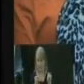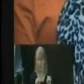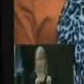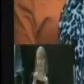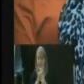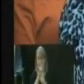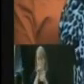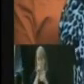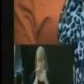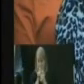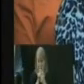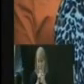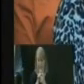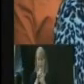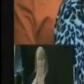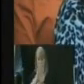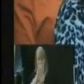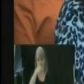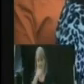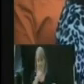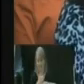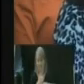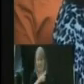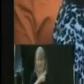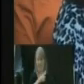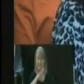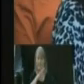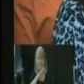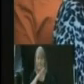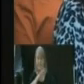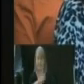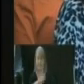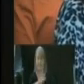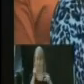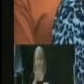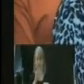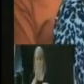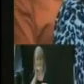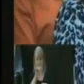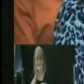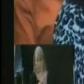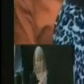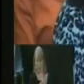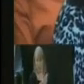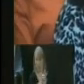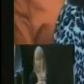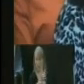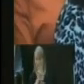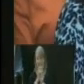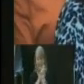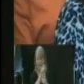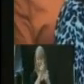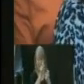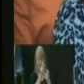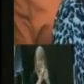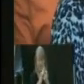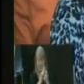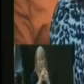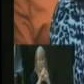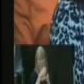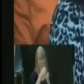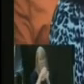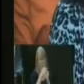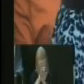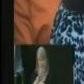specifically designed to meet the personal needs of the school, whether it's a specific professional development need,